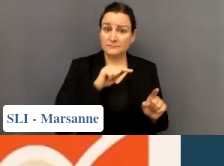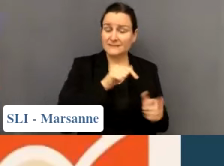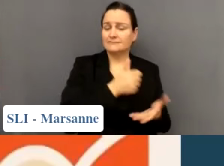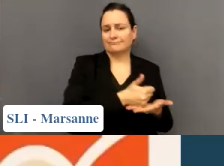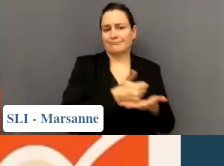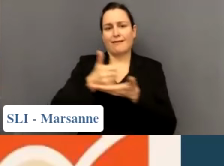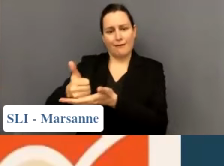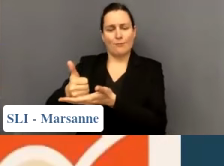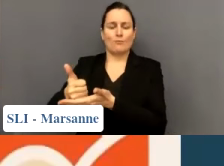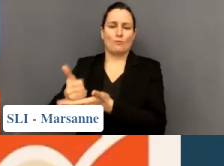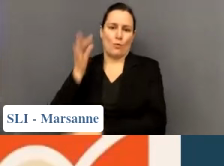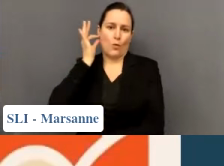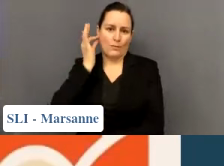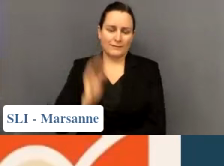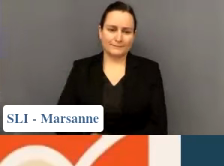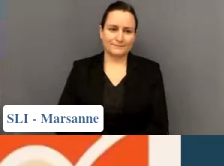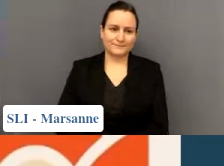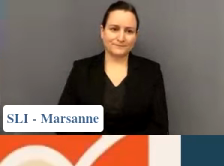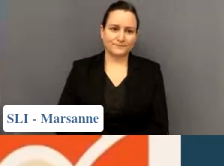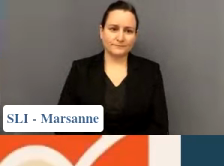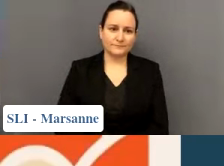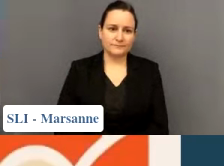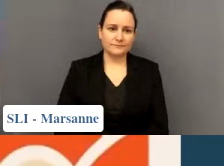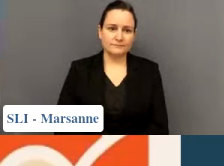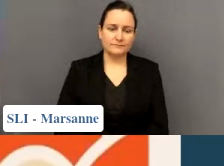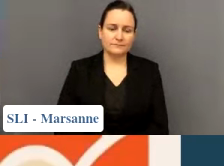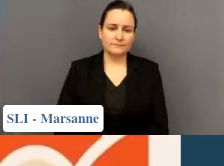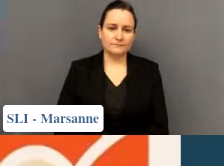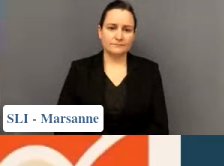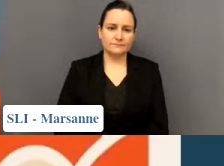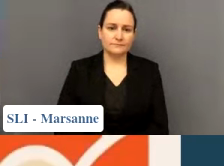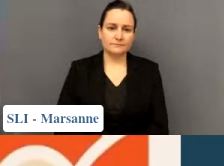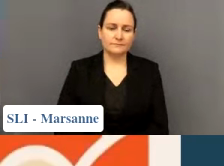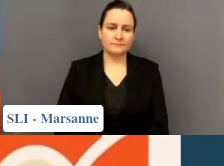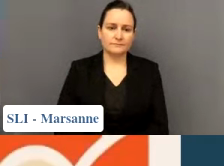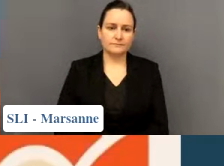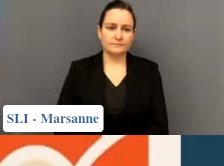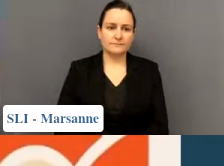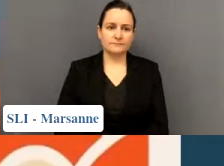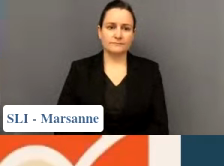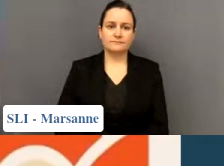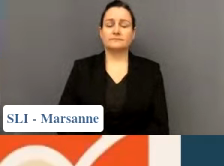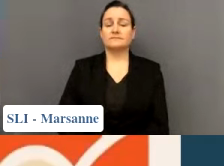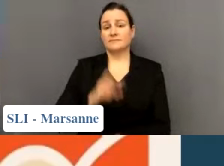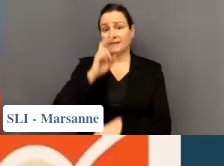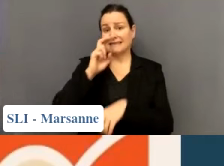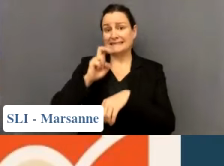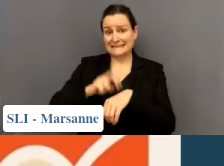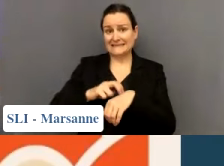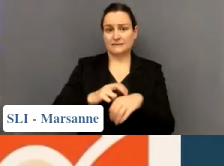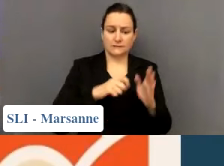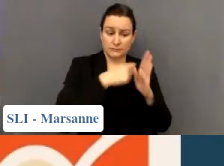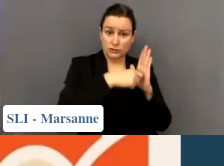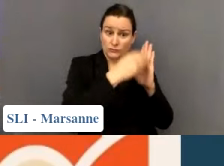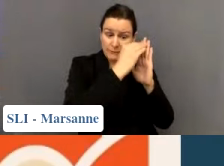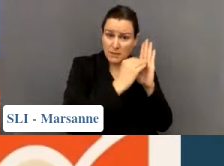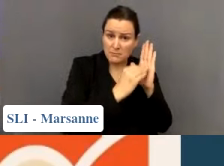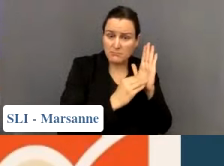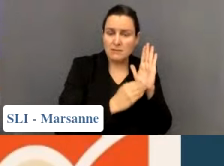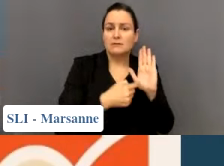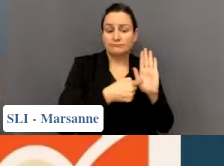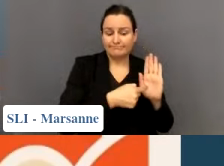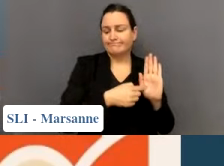Together, these two studies show the need to develop overarching, tailored, and multi-system responses to keep women safe.